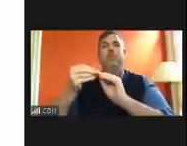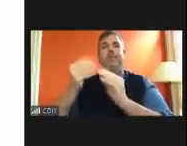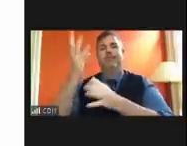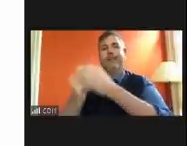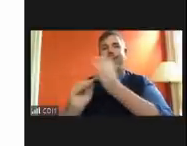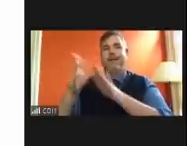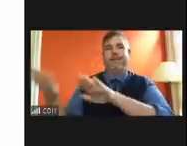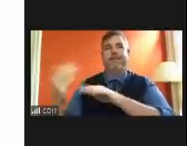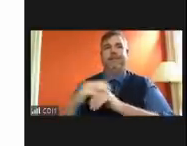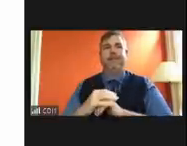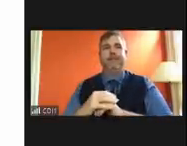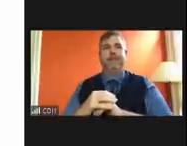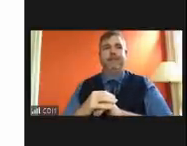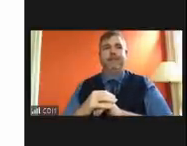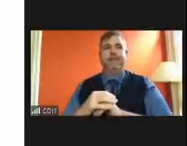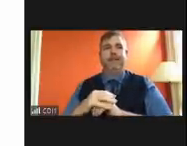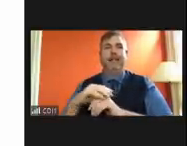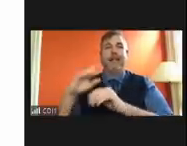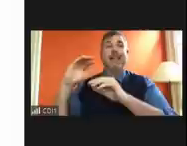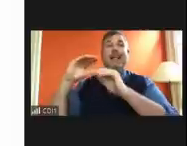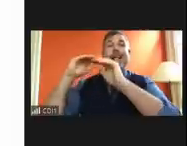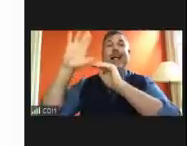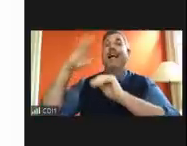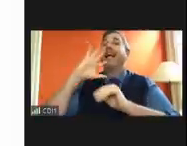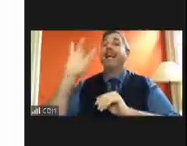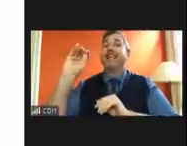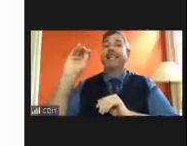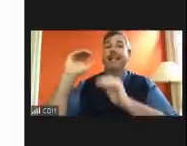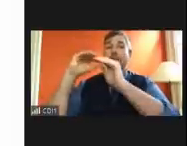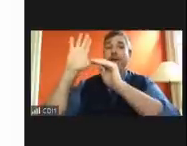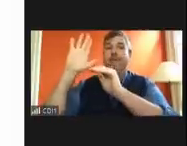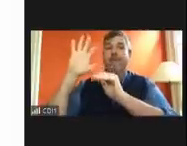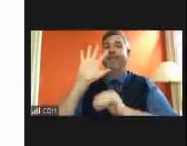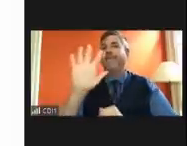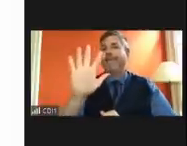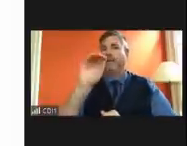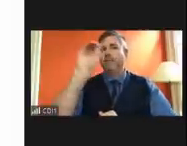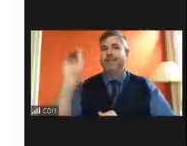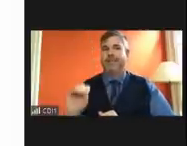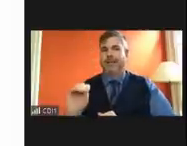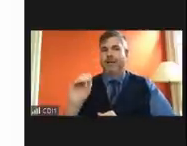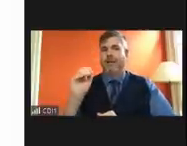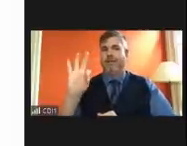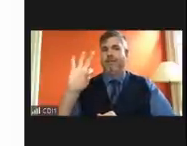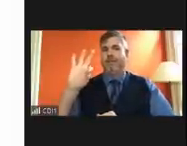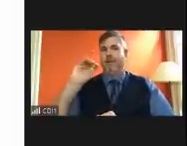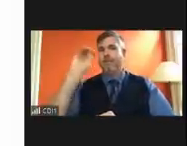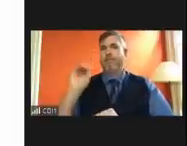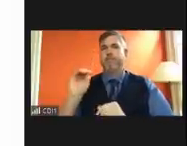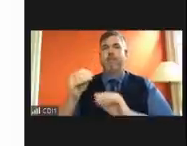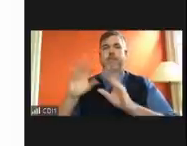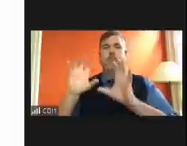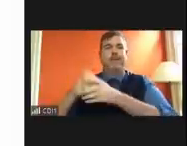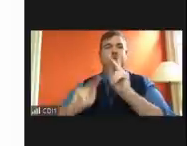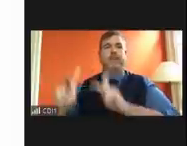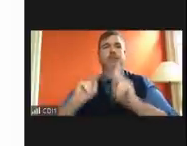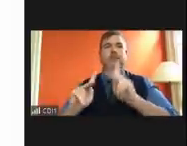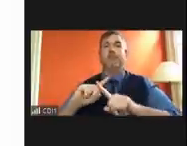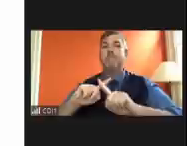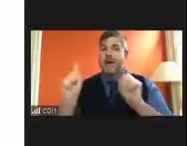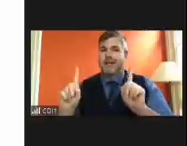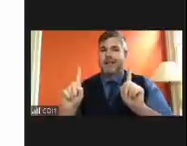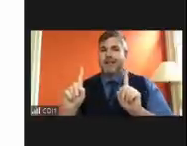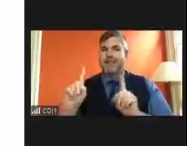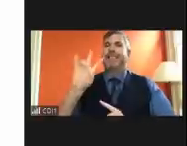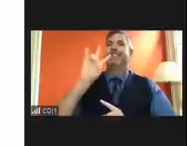80 and above, it's about 5% of our population, but about 70% of our